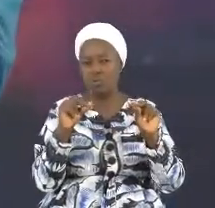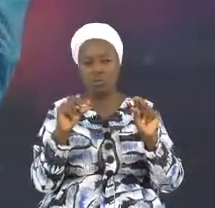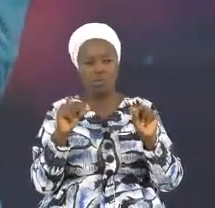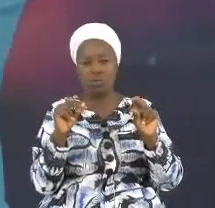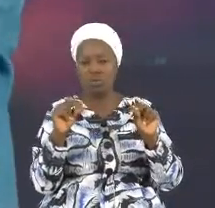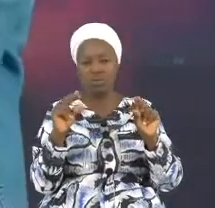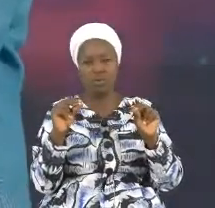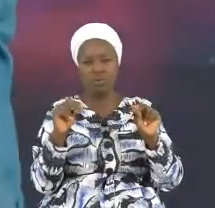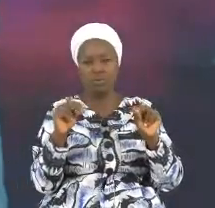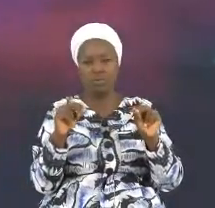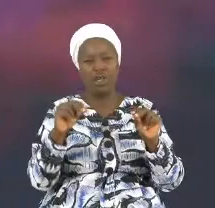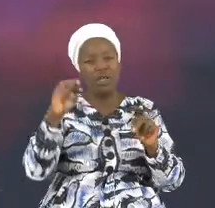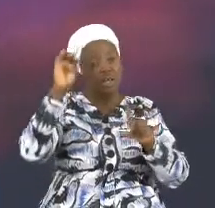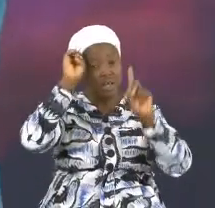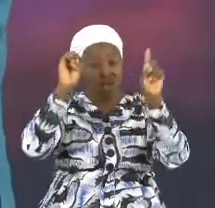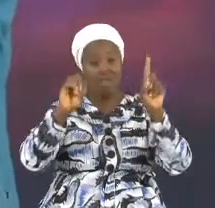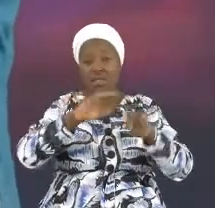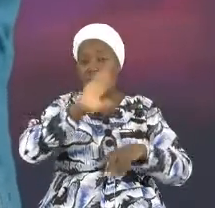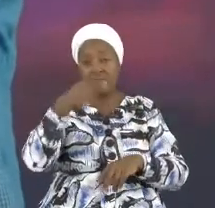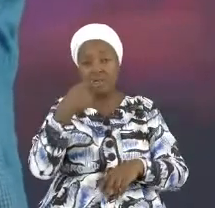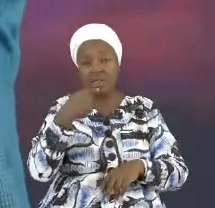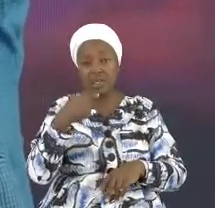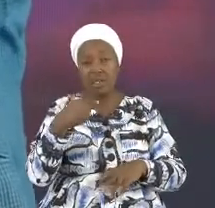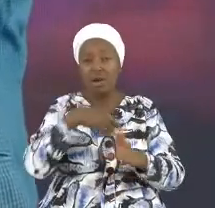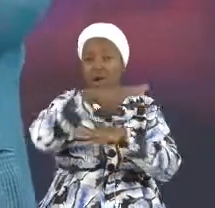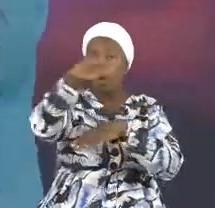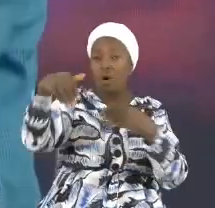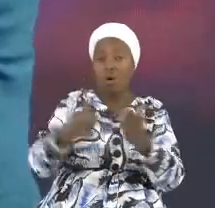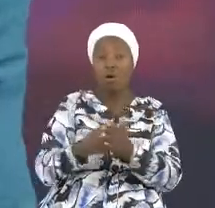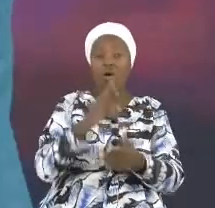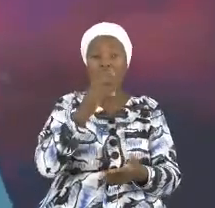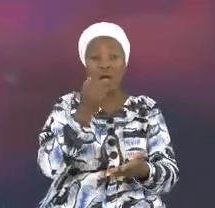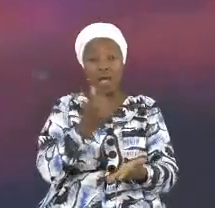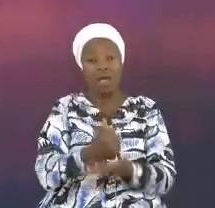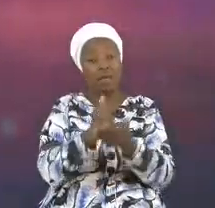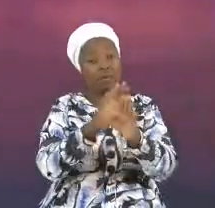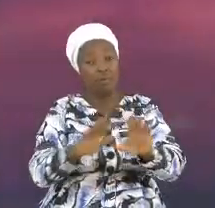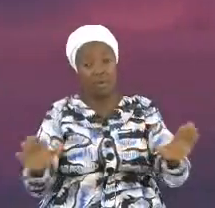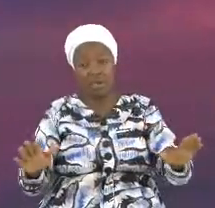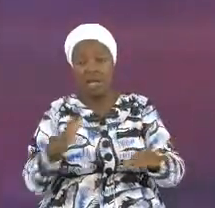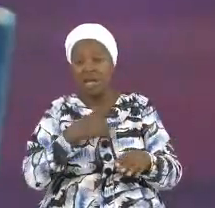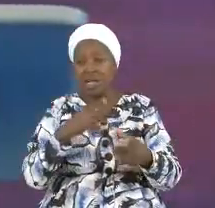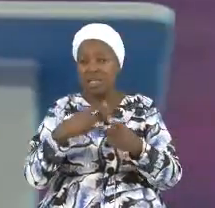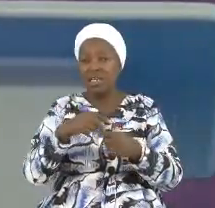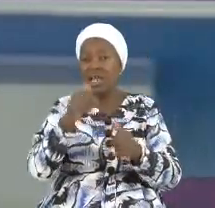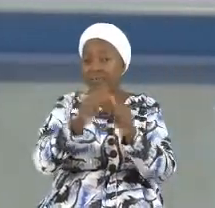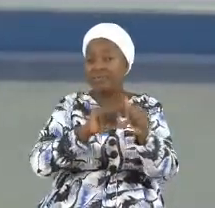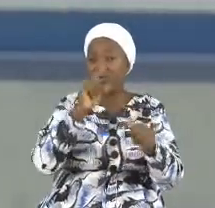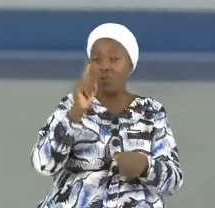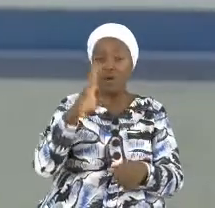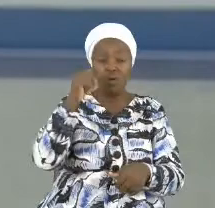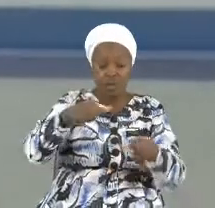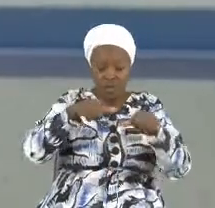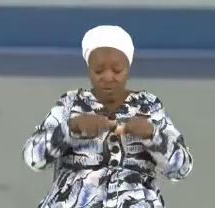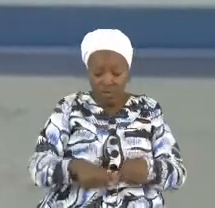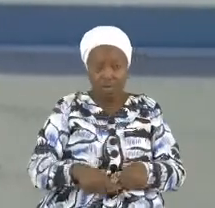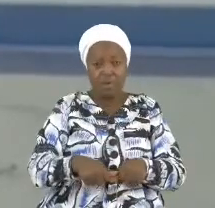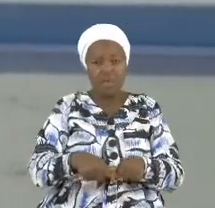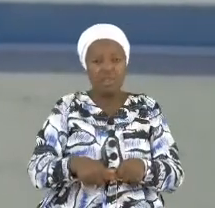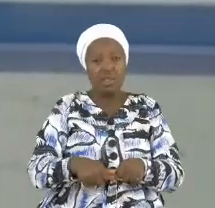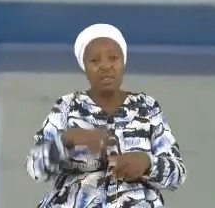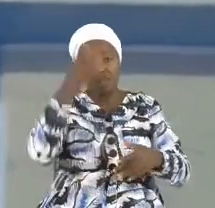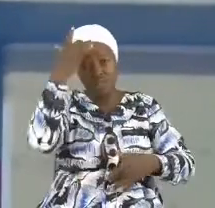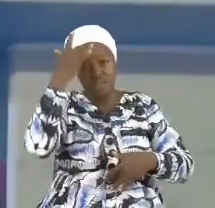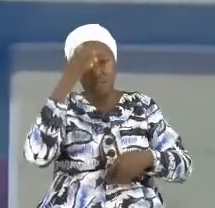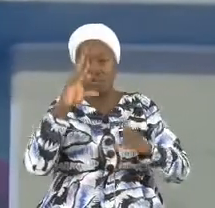say all are helpless and everyone will remain in sin. It doesn't say that. It